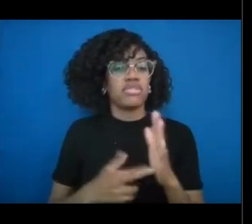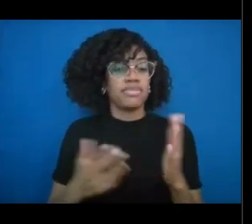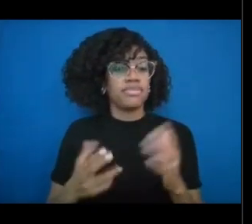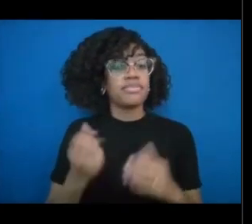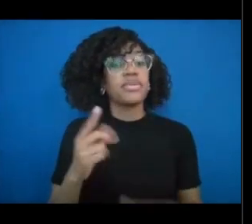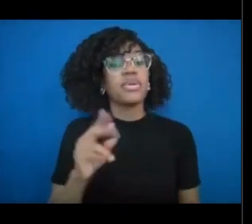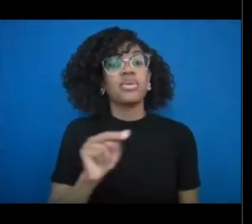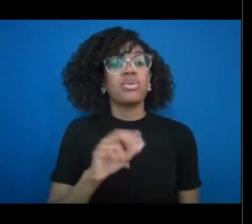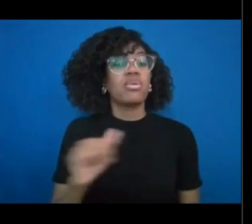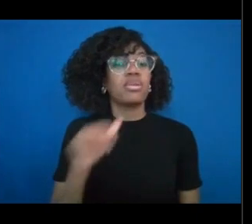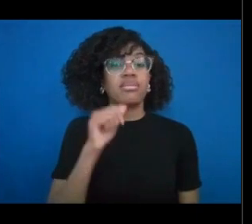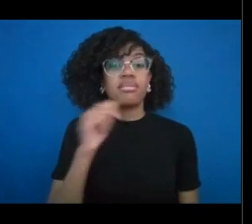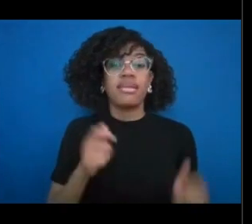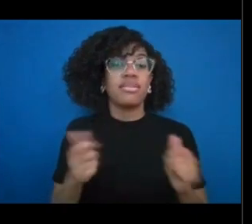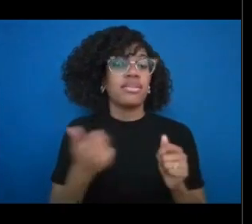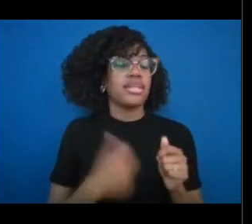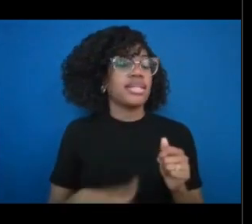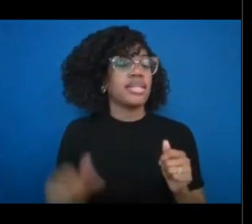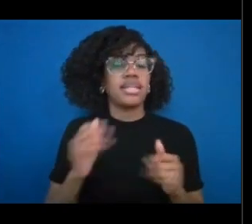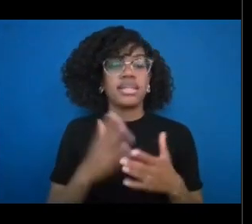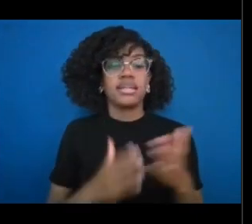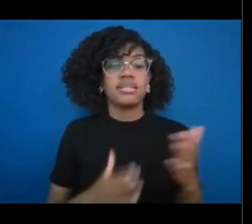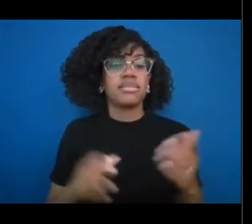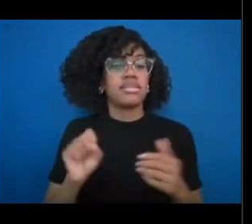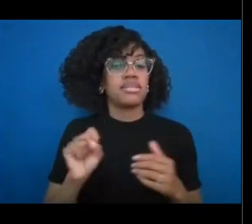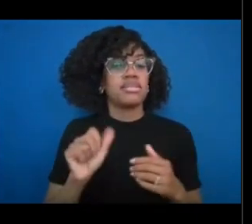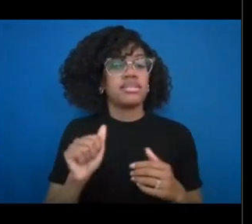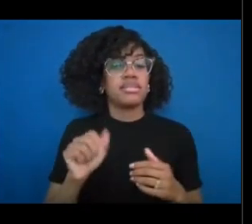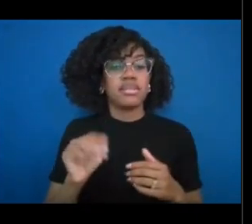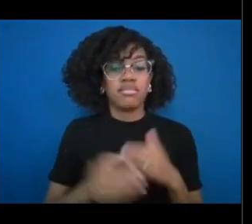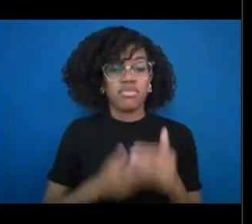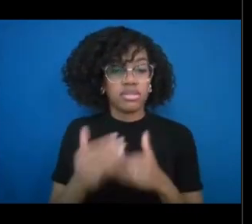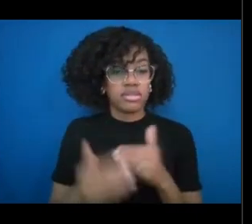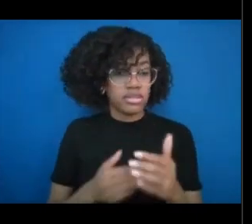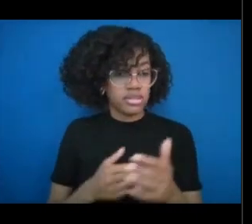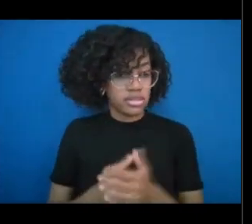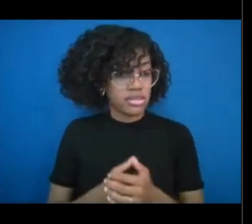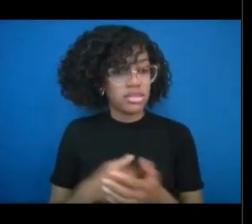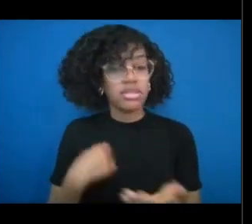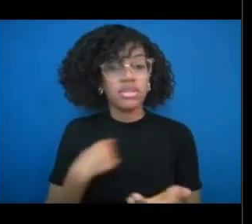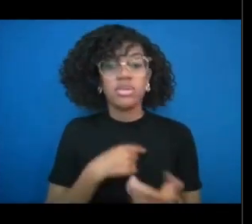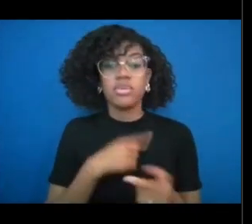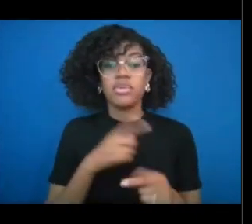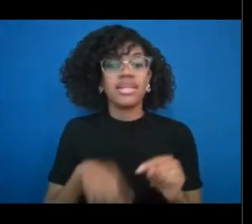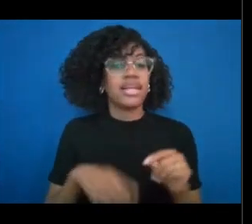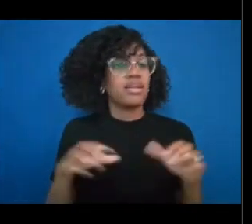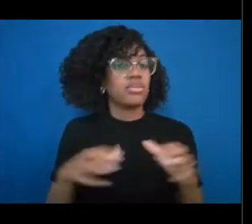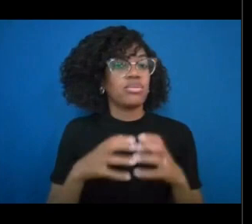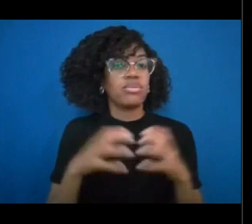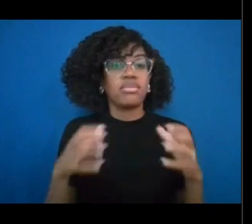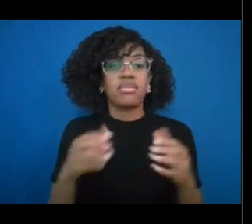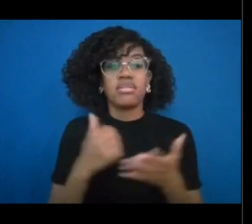handle any aspect of the SAM process. We can't really do much to help you.